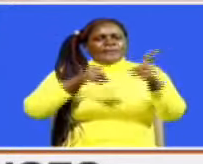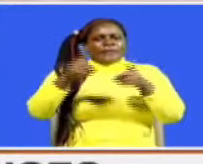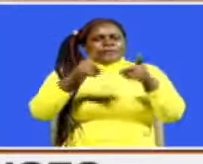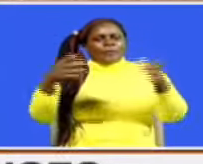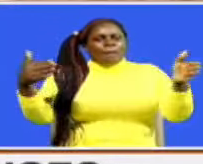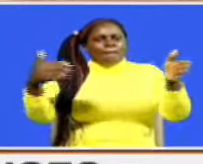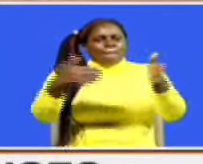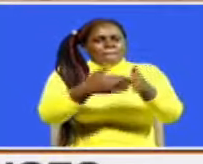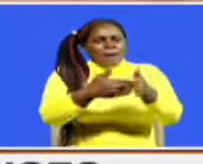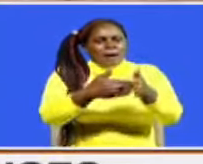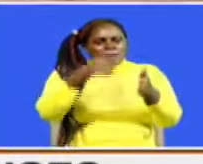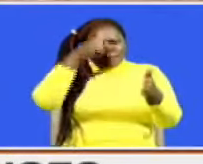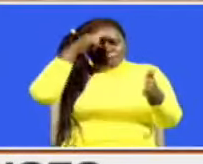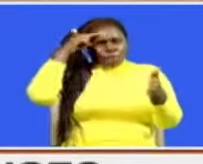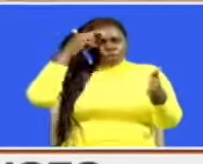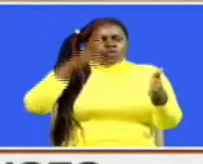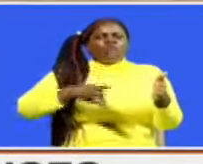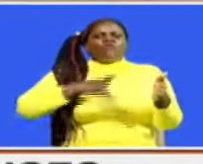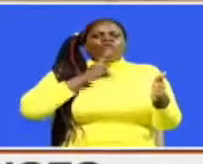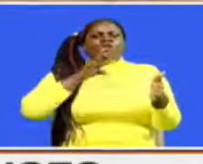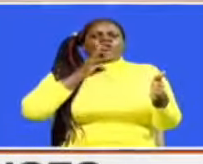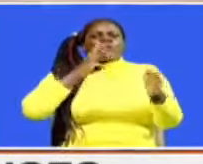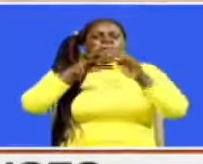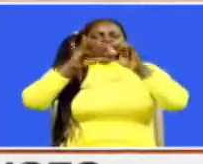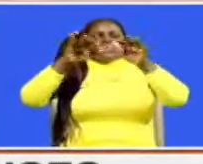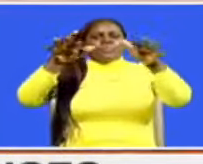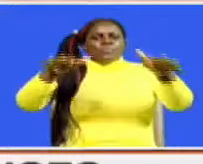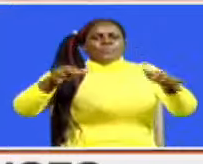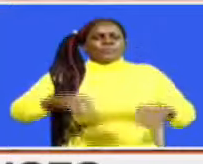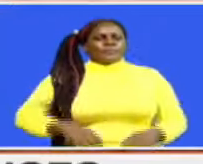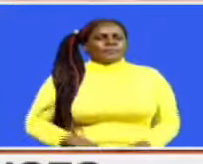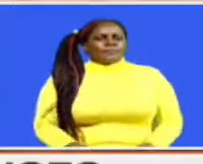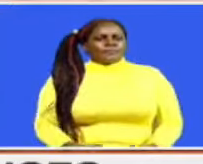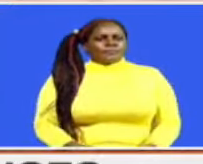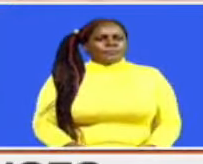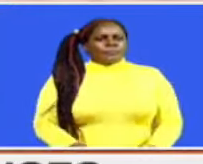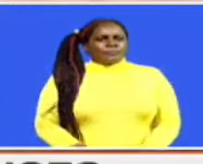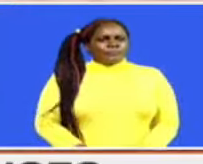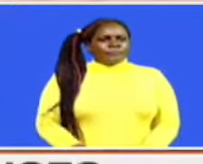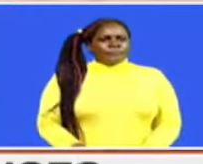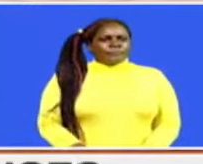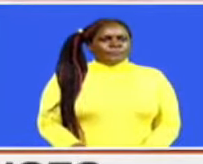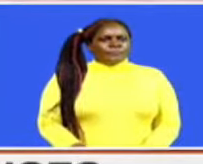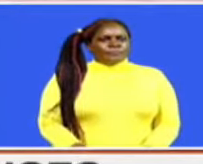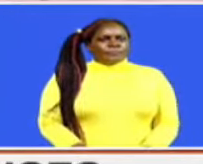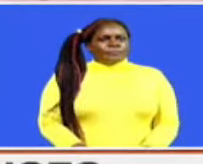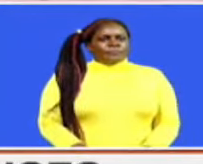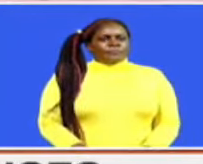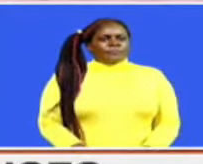been paralyzed as a result of the floods. Clement Masombo, KTN News.